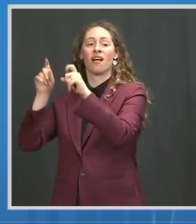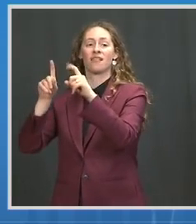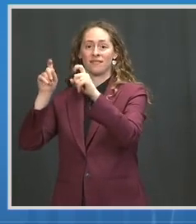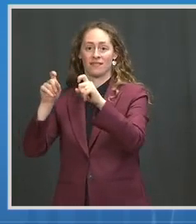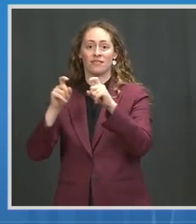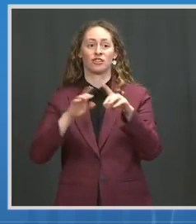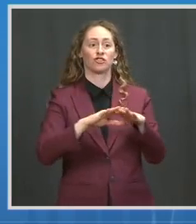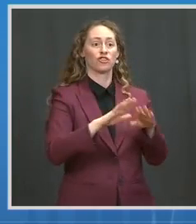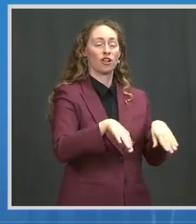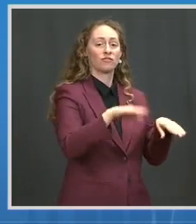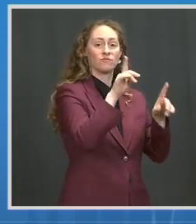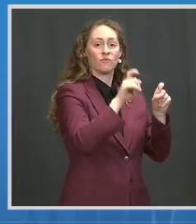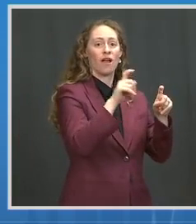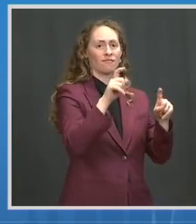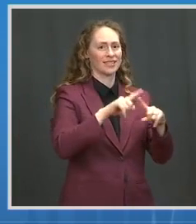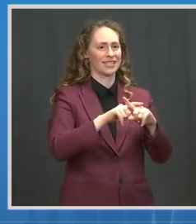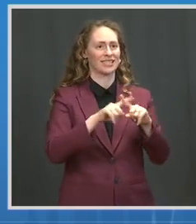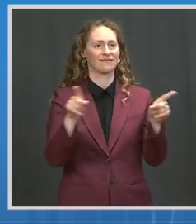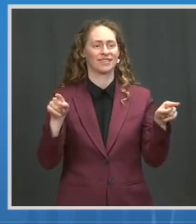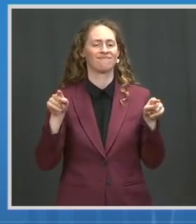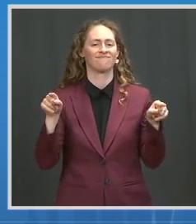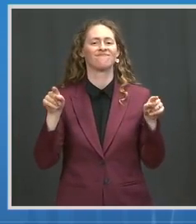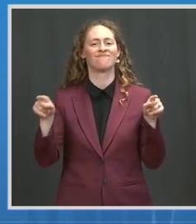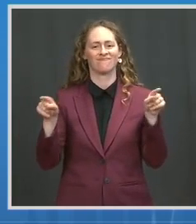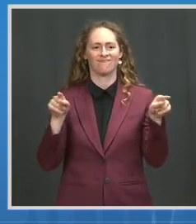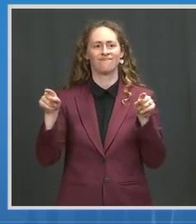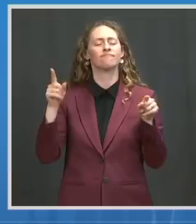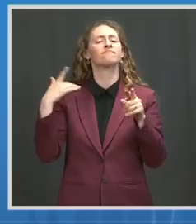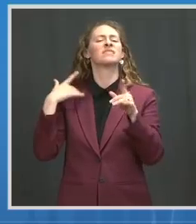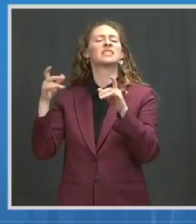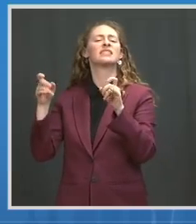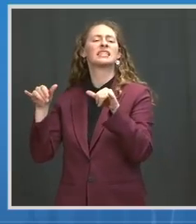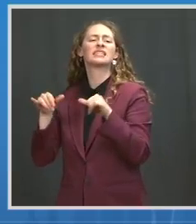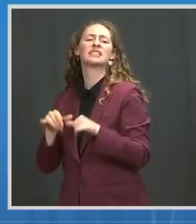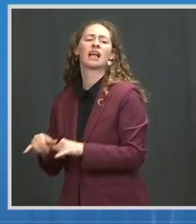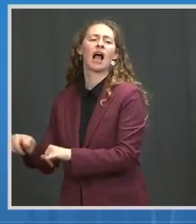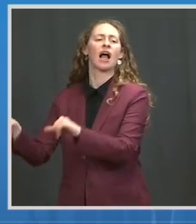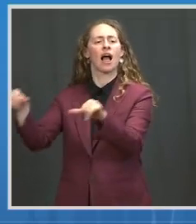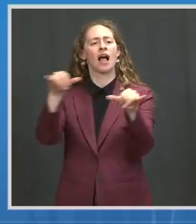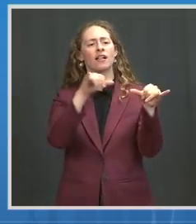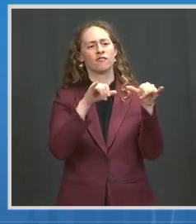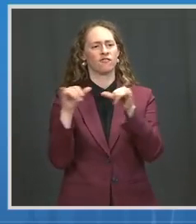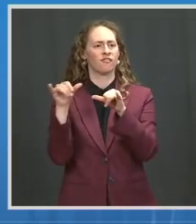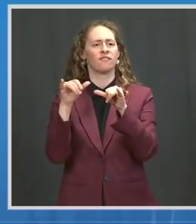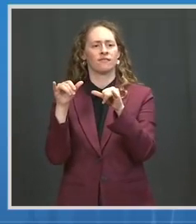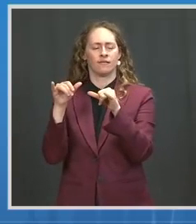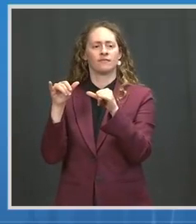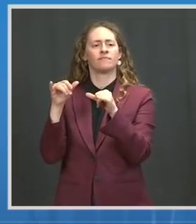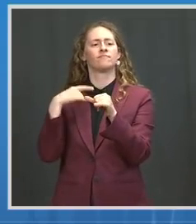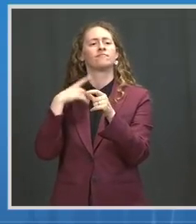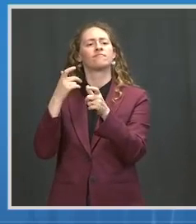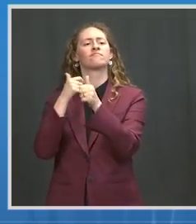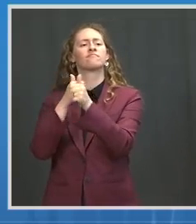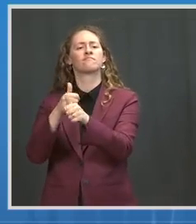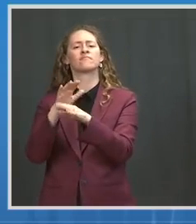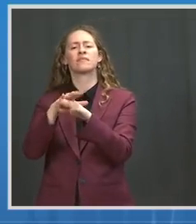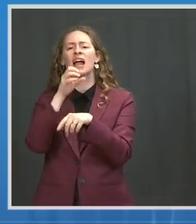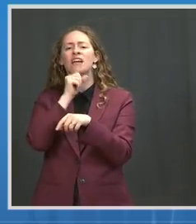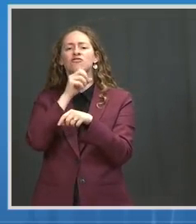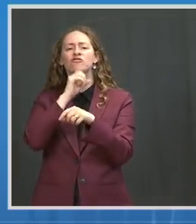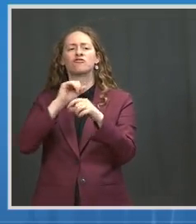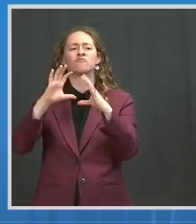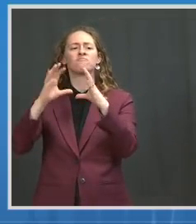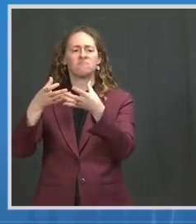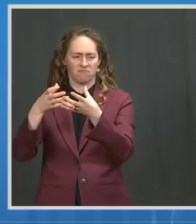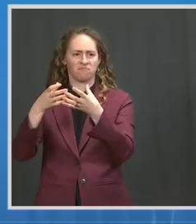isn't anything unusual, what's called an age de-escalation and a dose de-escalation study, where